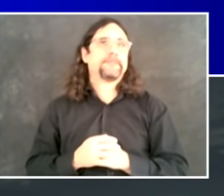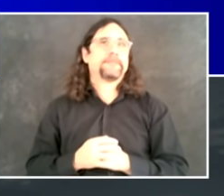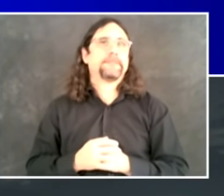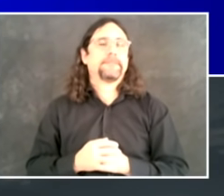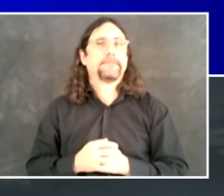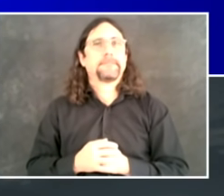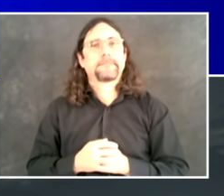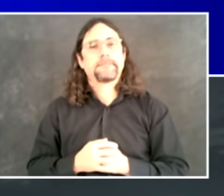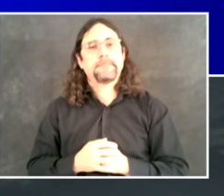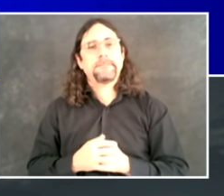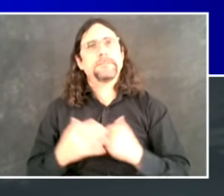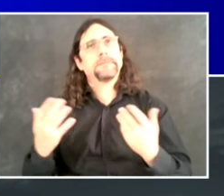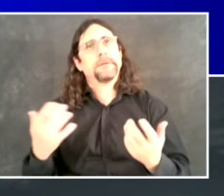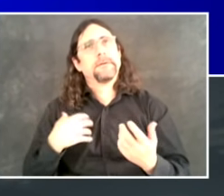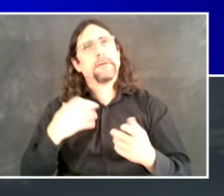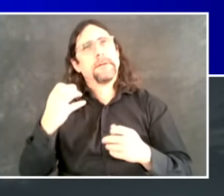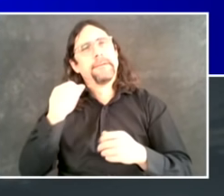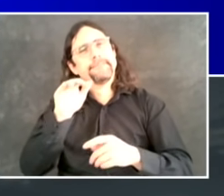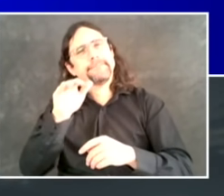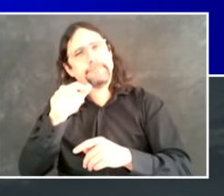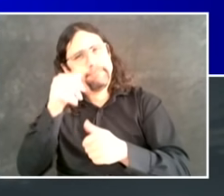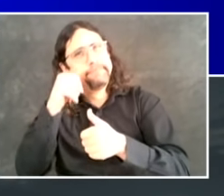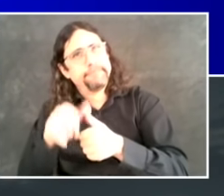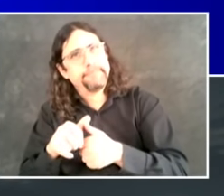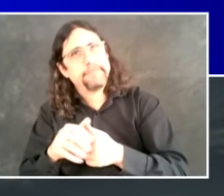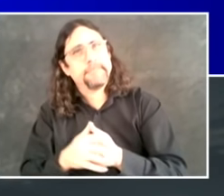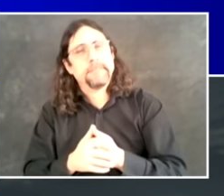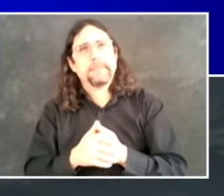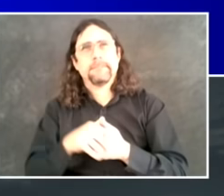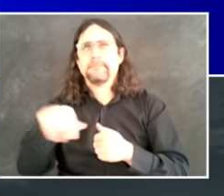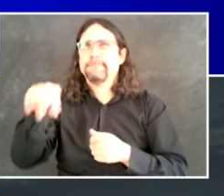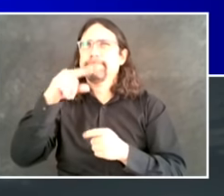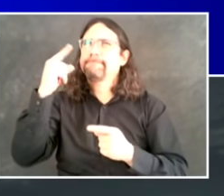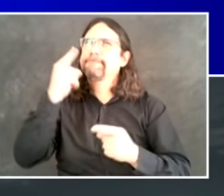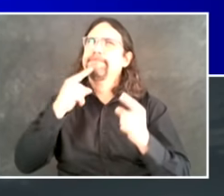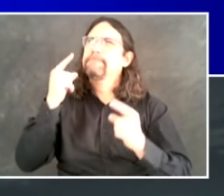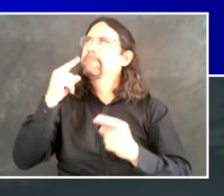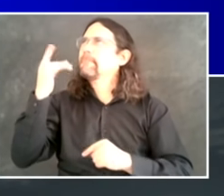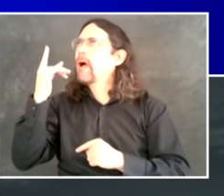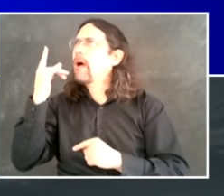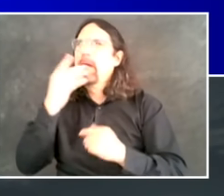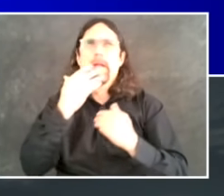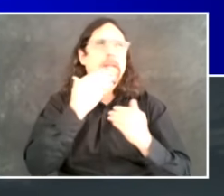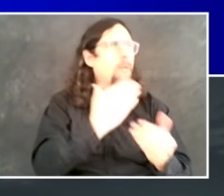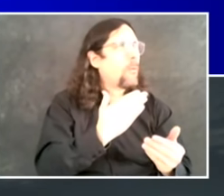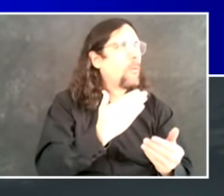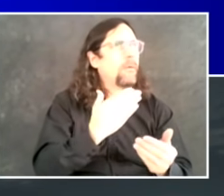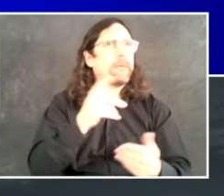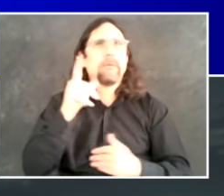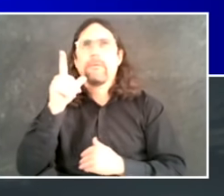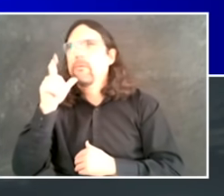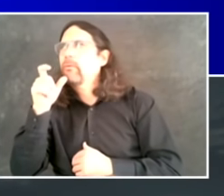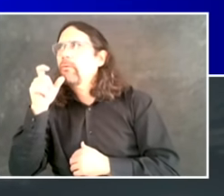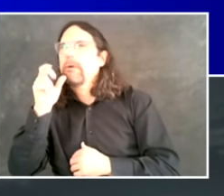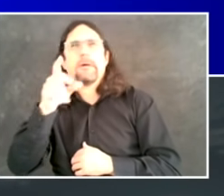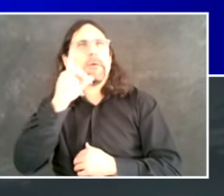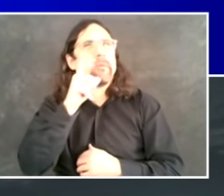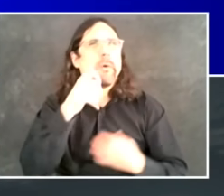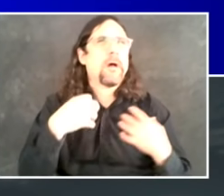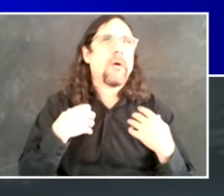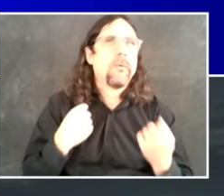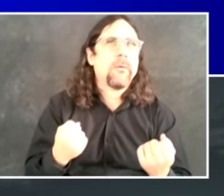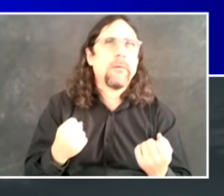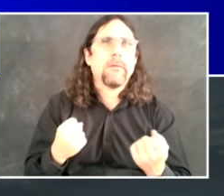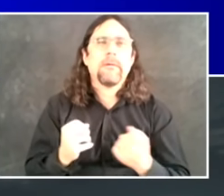to be a New Yorker right now, think of all the heroes we thank every day, but think of some of the heroes we may not think about as much. Think about those